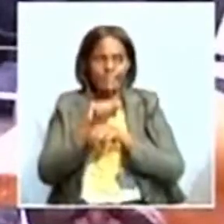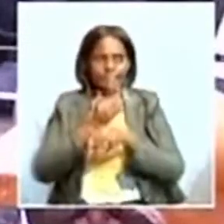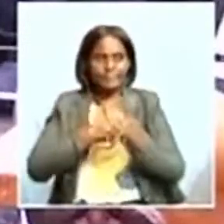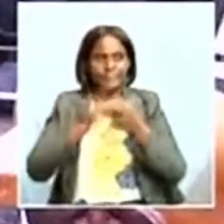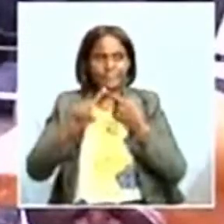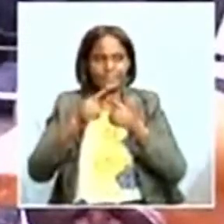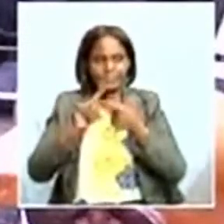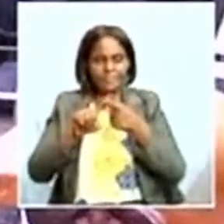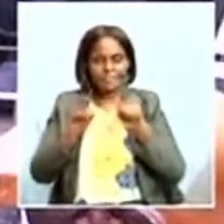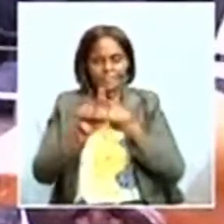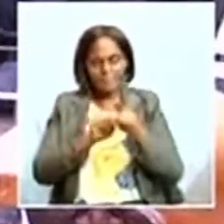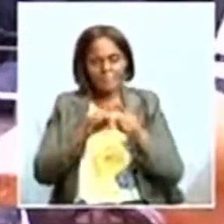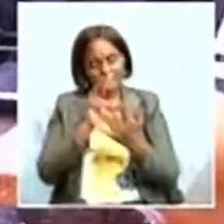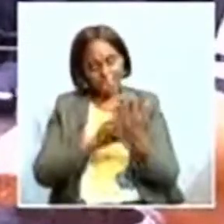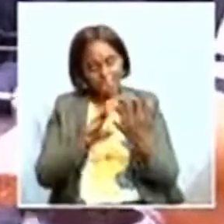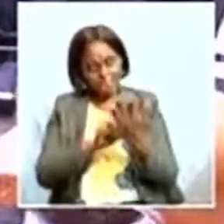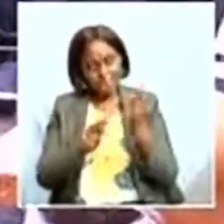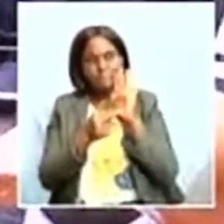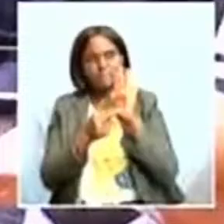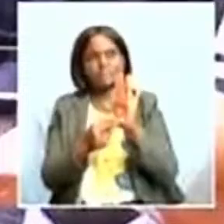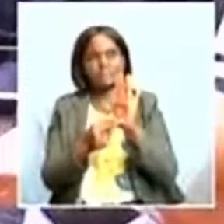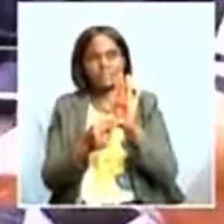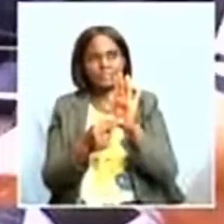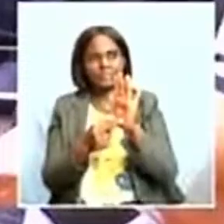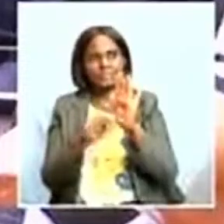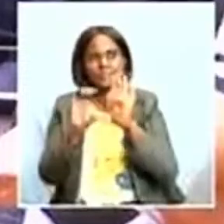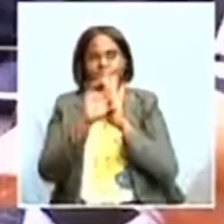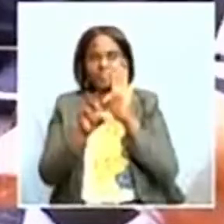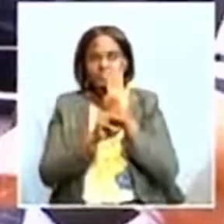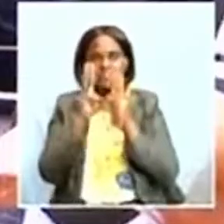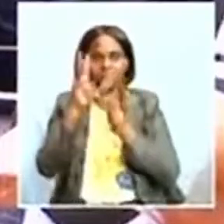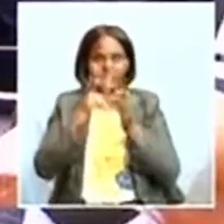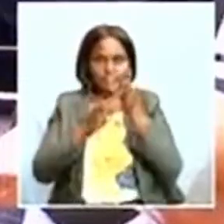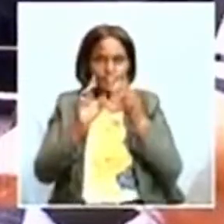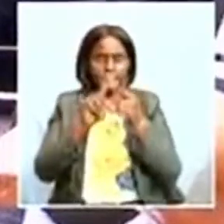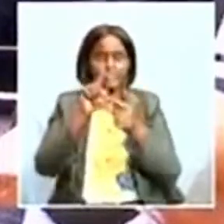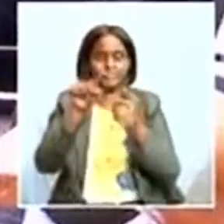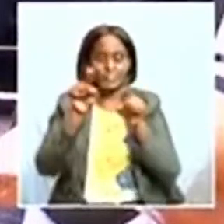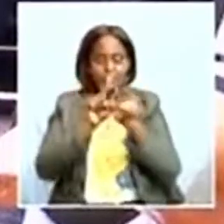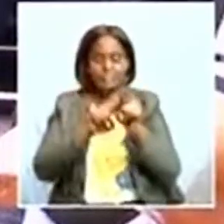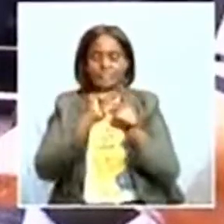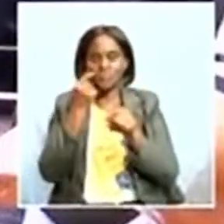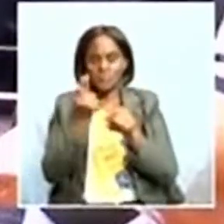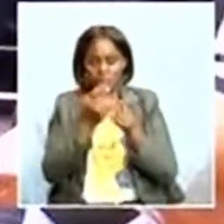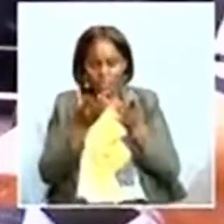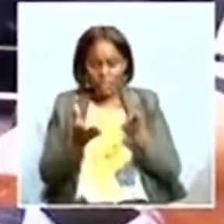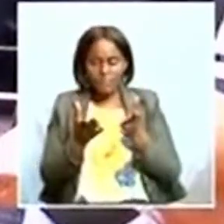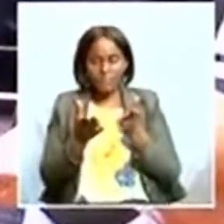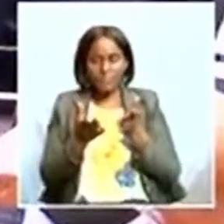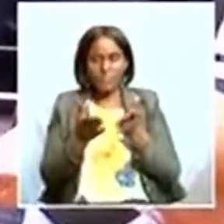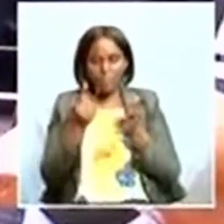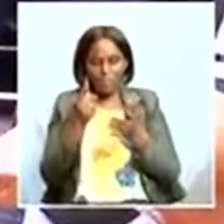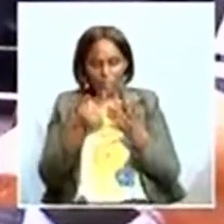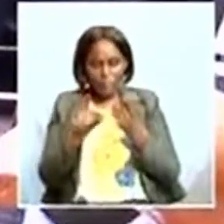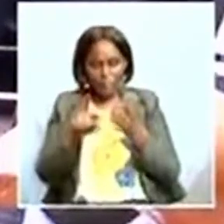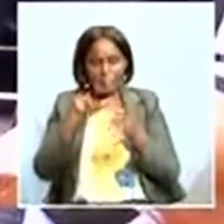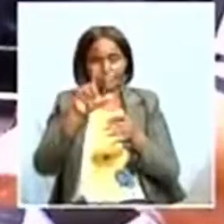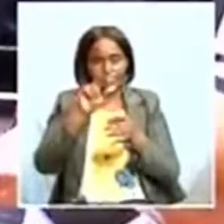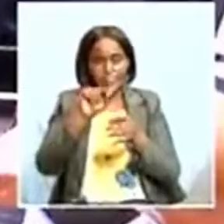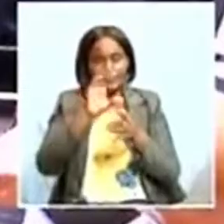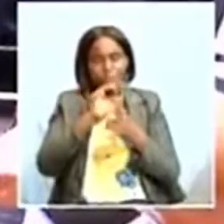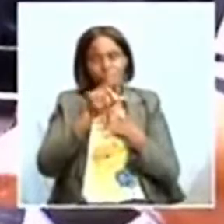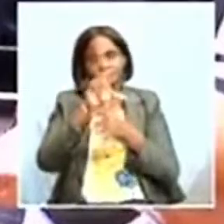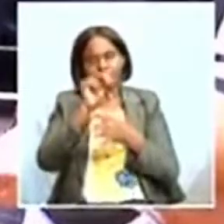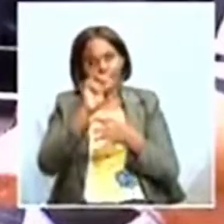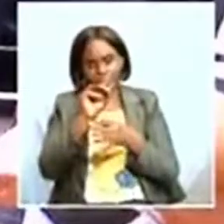Colleagues, read this. It will explain to you. It's only that here is 20 or 30 minutes which I